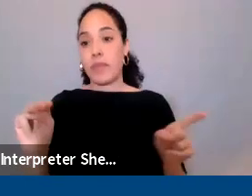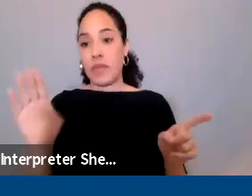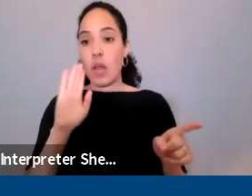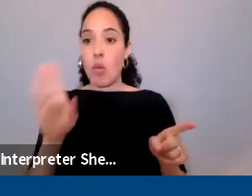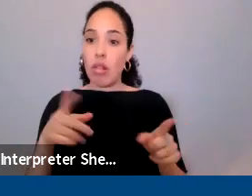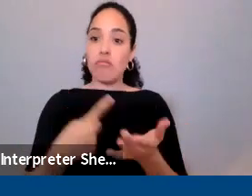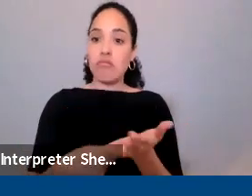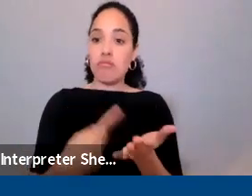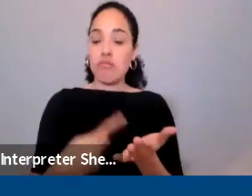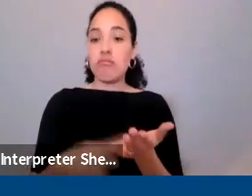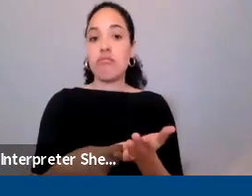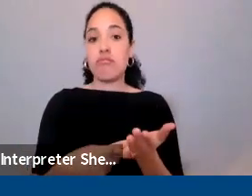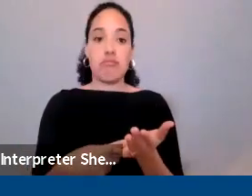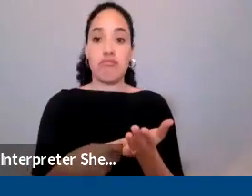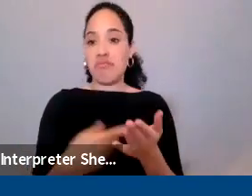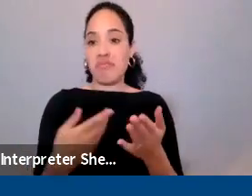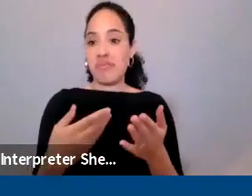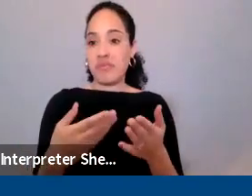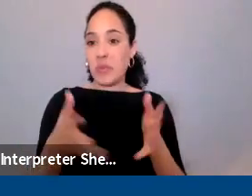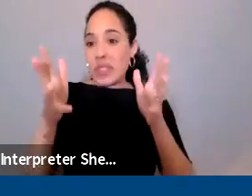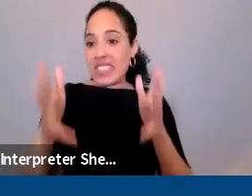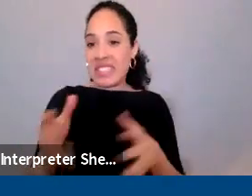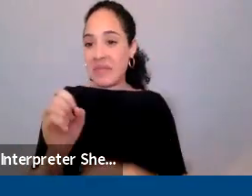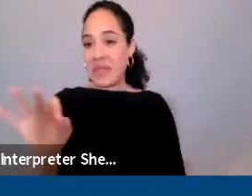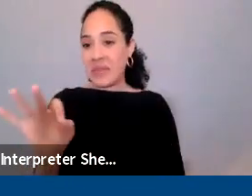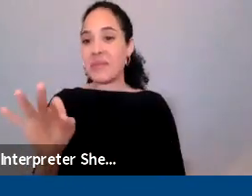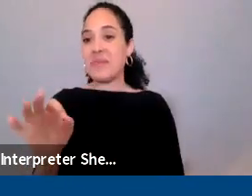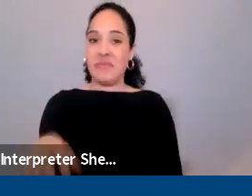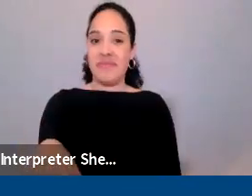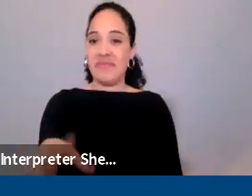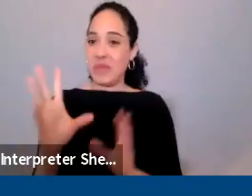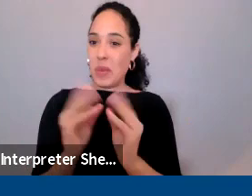the rest of the webinar. Thank you, everybody.